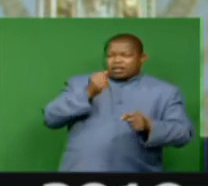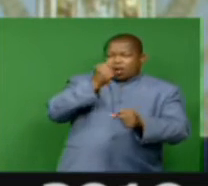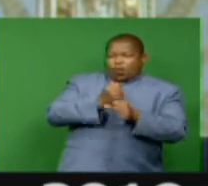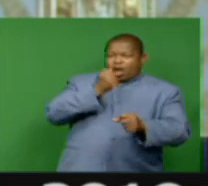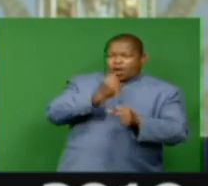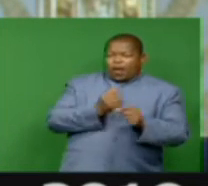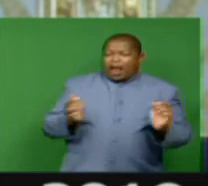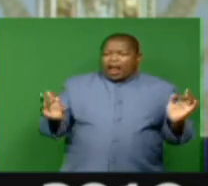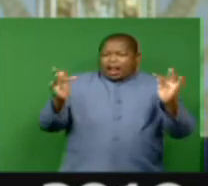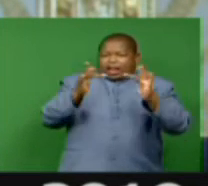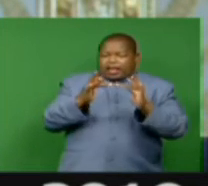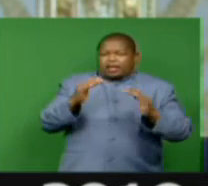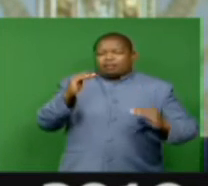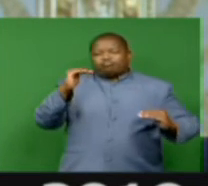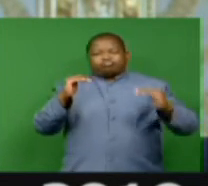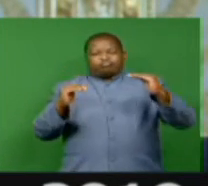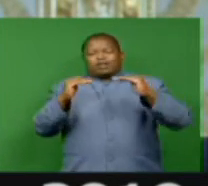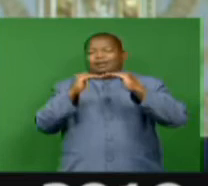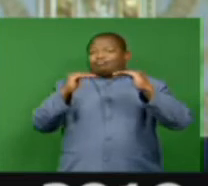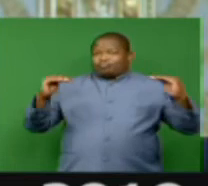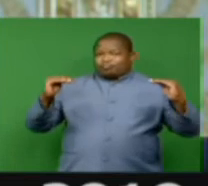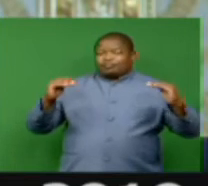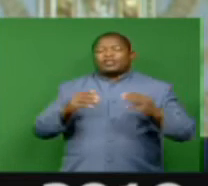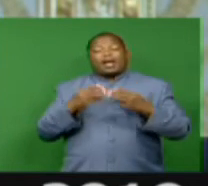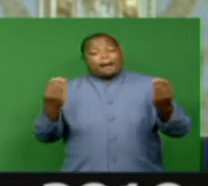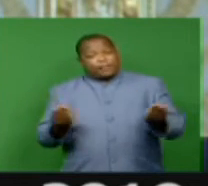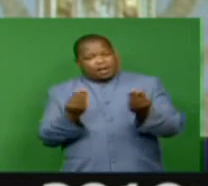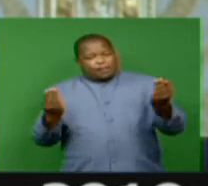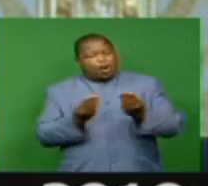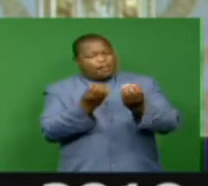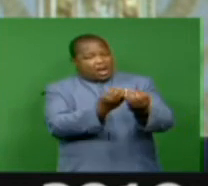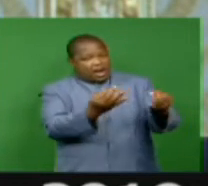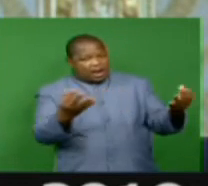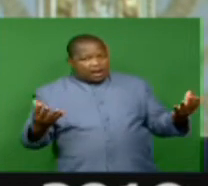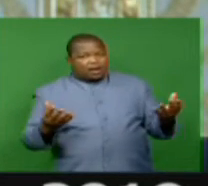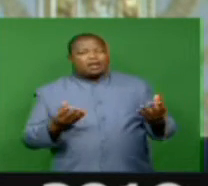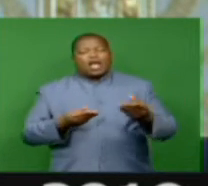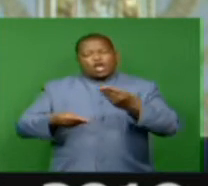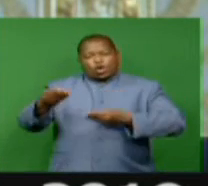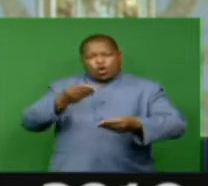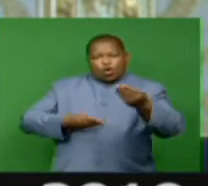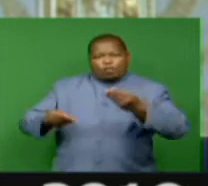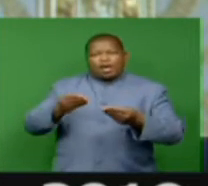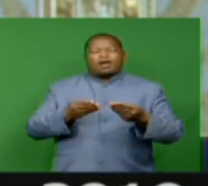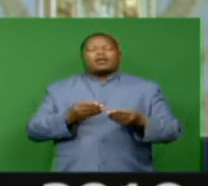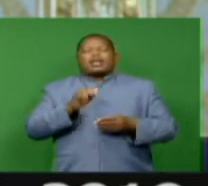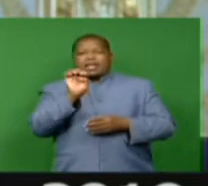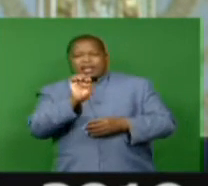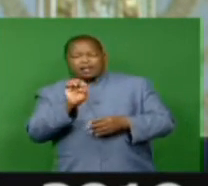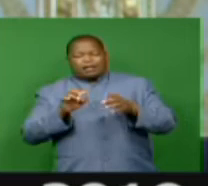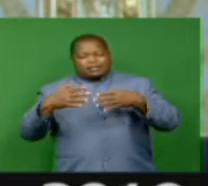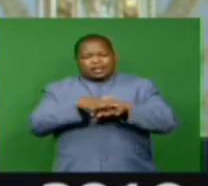widely spread to the majority of people who are currently reaping little from